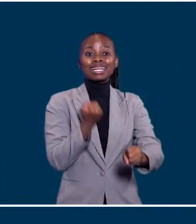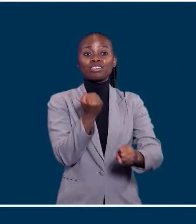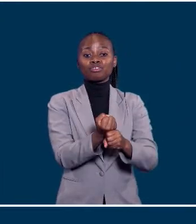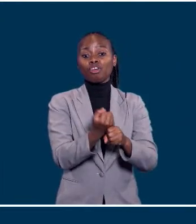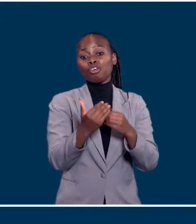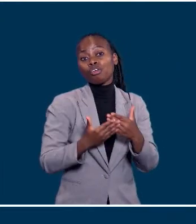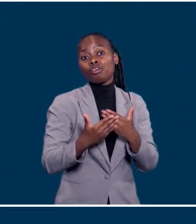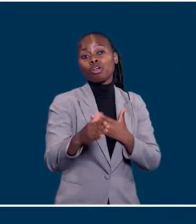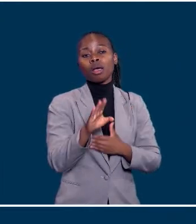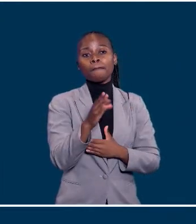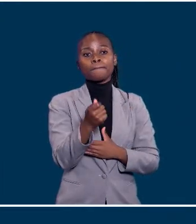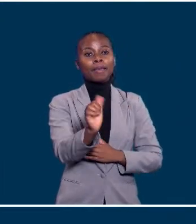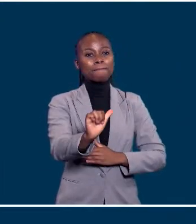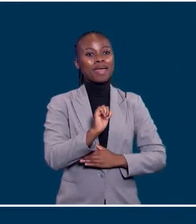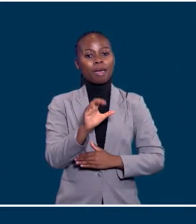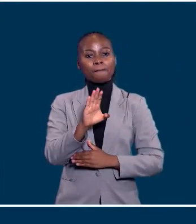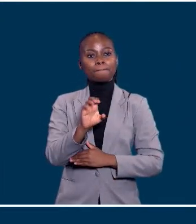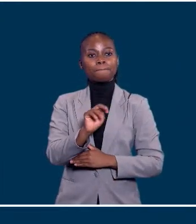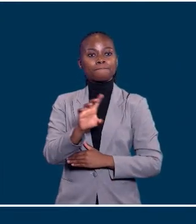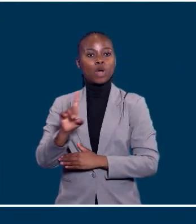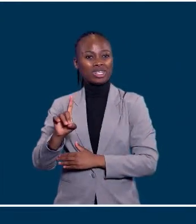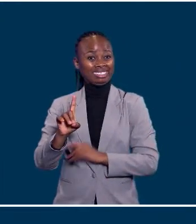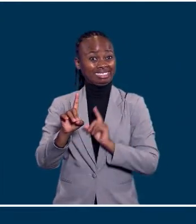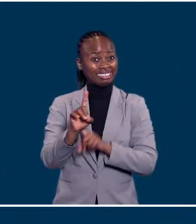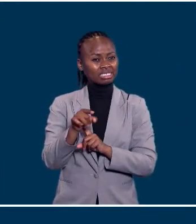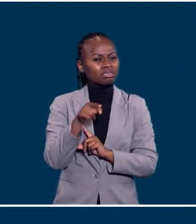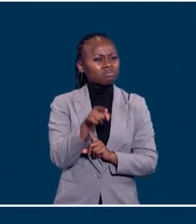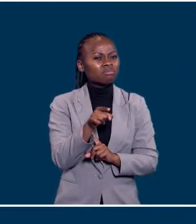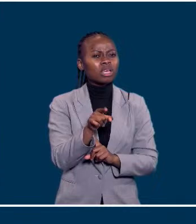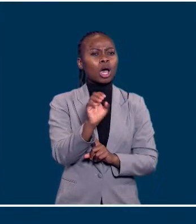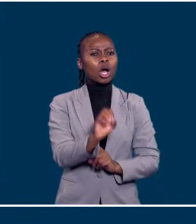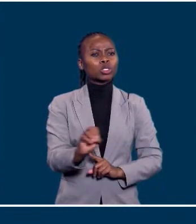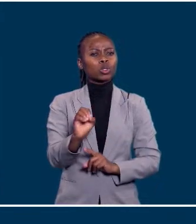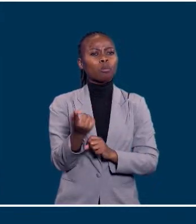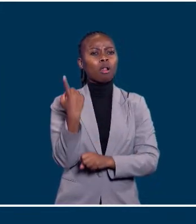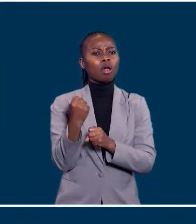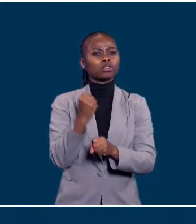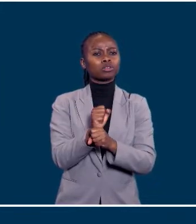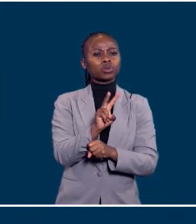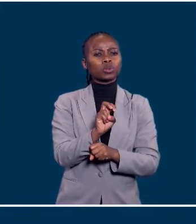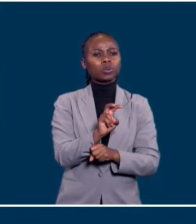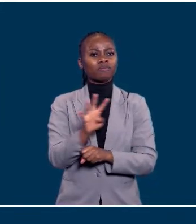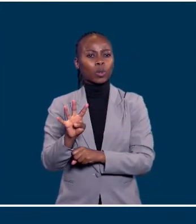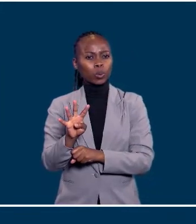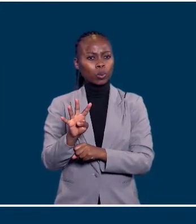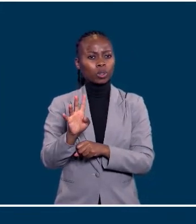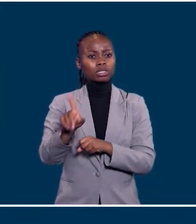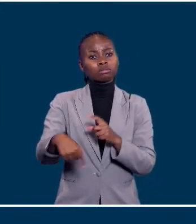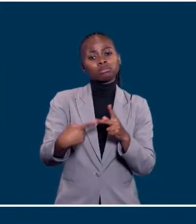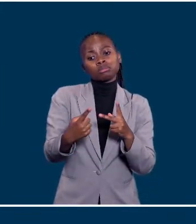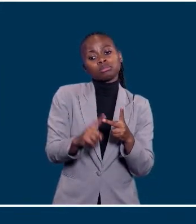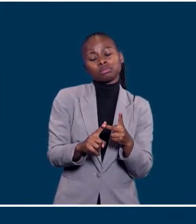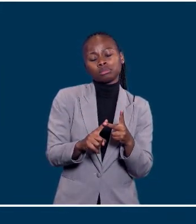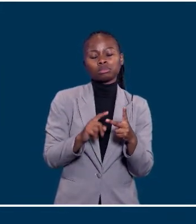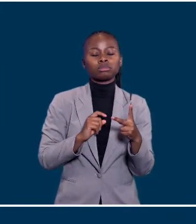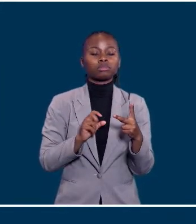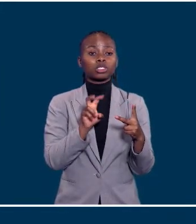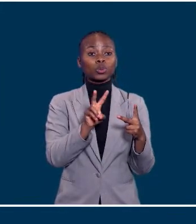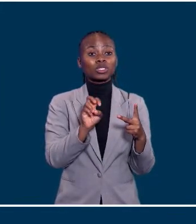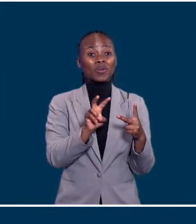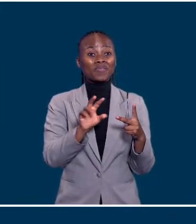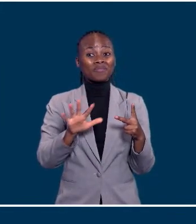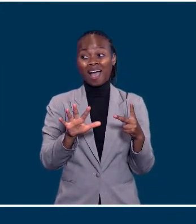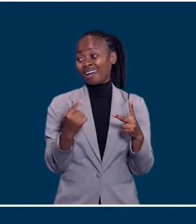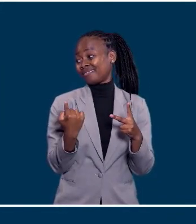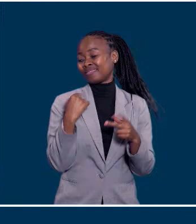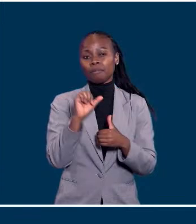how between October, which is in red, 2024, through to the 9th of April, 2025, so very recently, we've